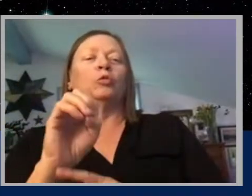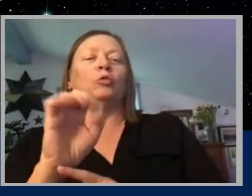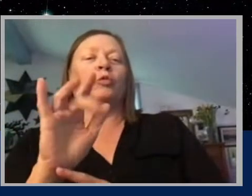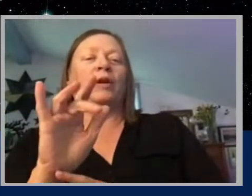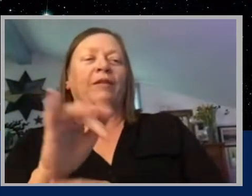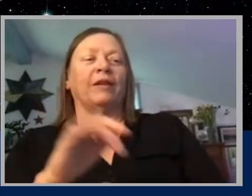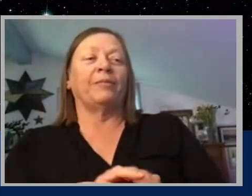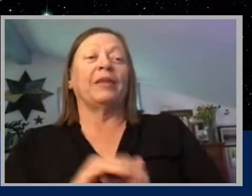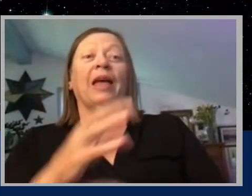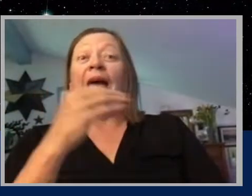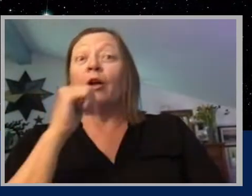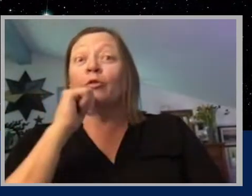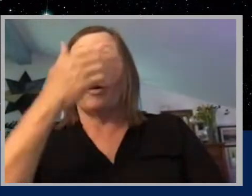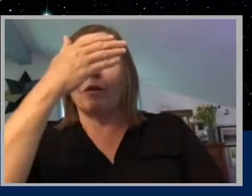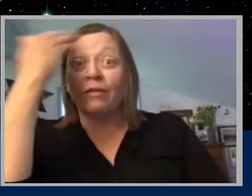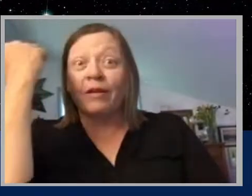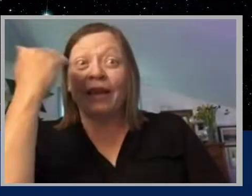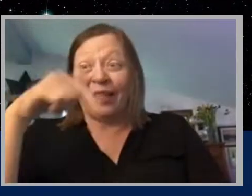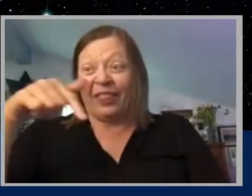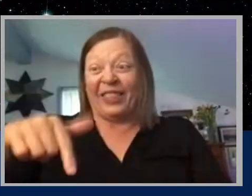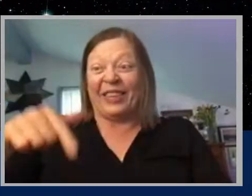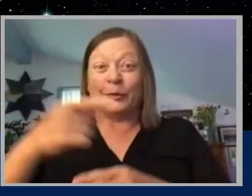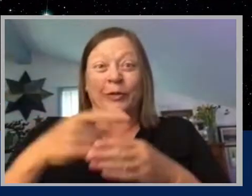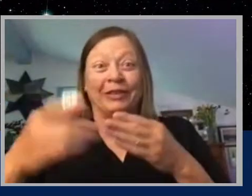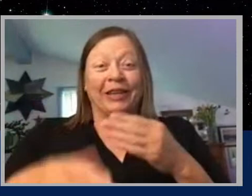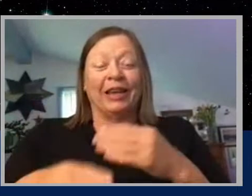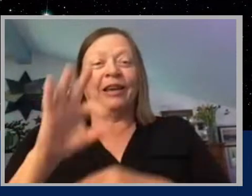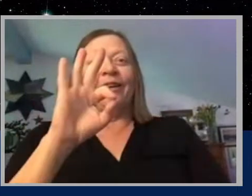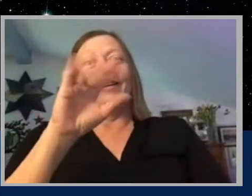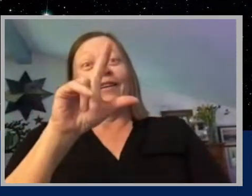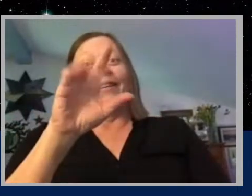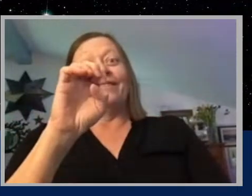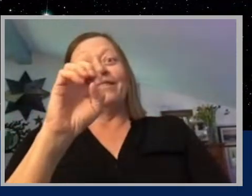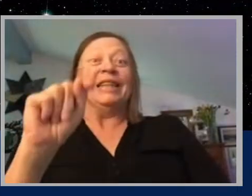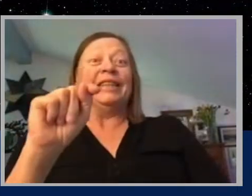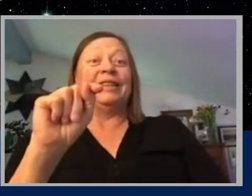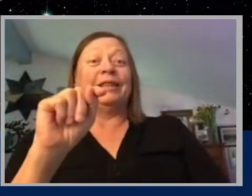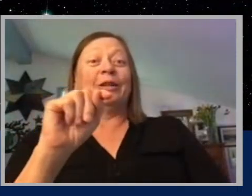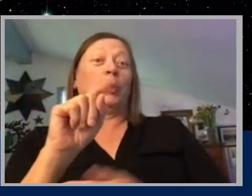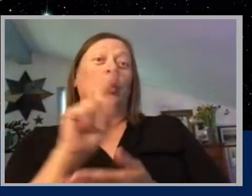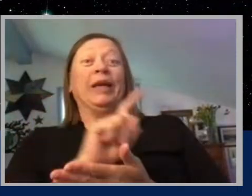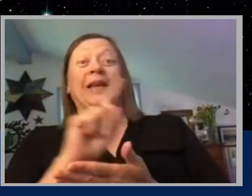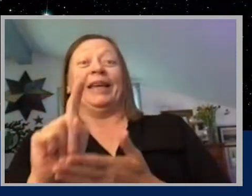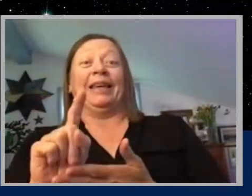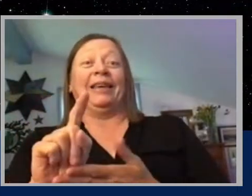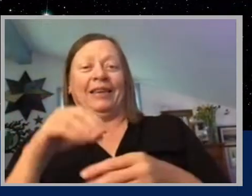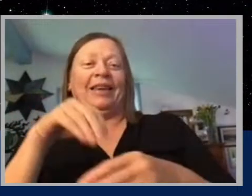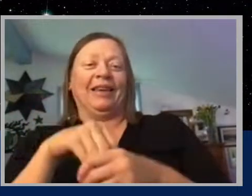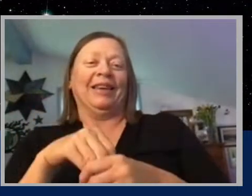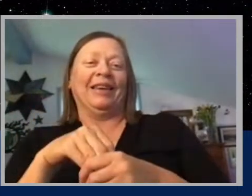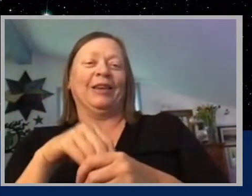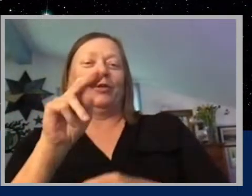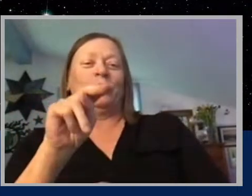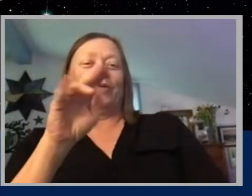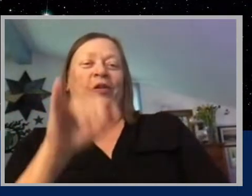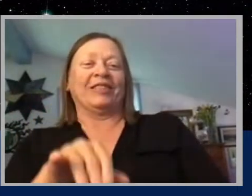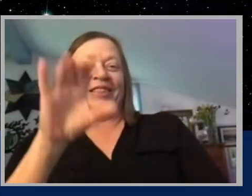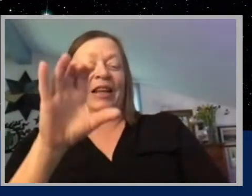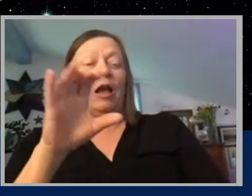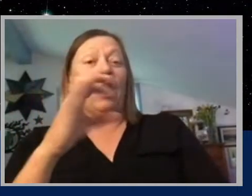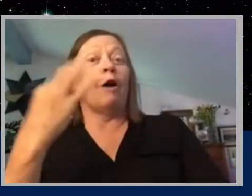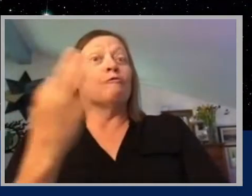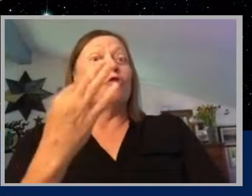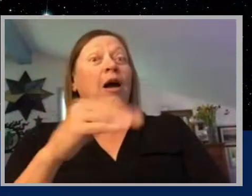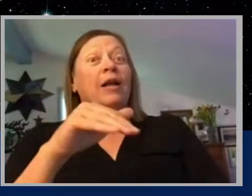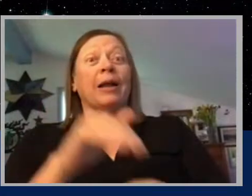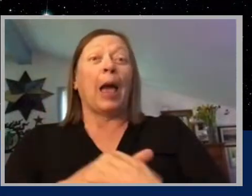Fleet Week is coming up this coming week. So if you are in the New York City area, come by the Intrepid. We've got our movie night on Friday. We're showing